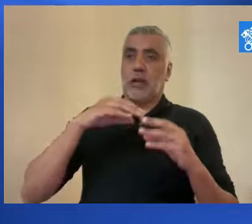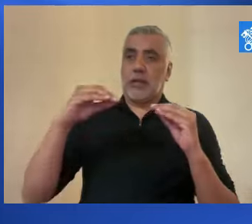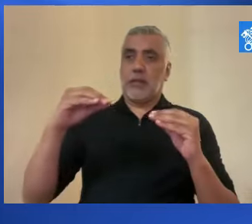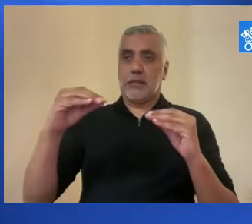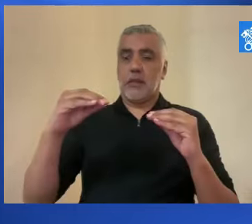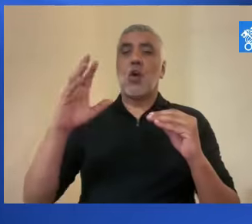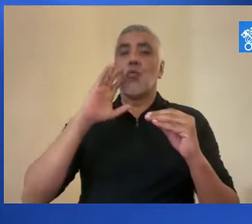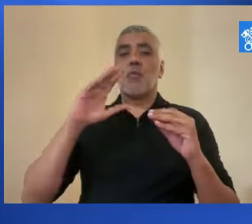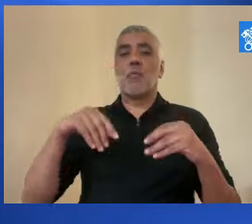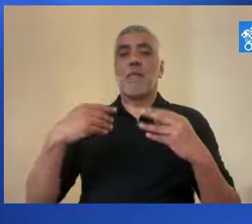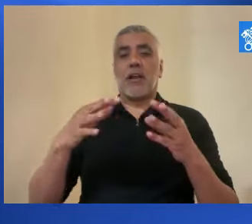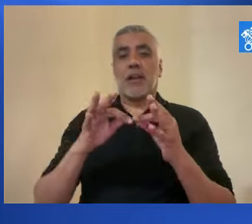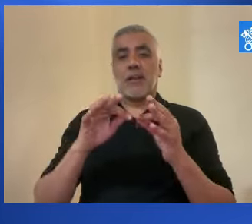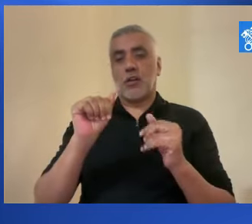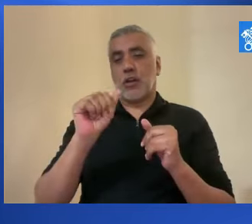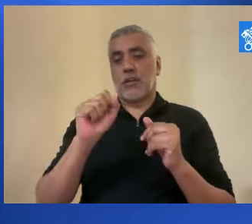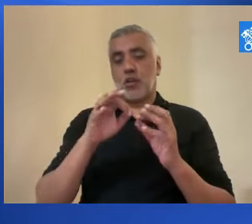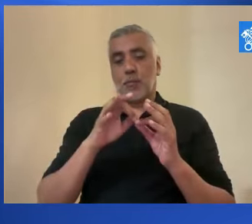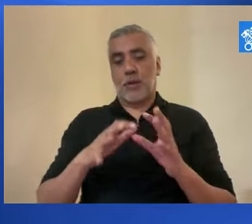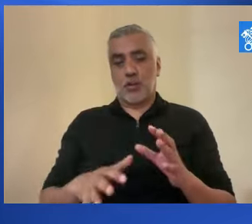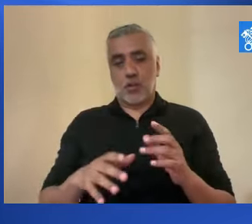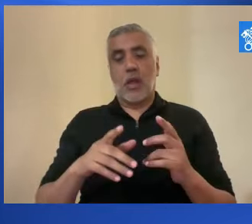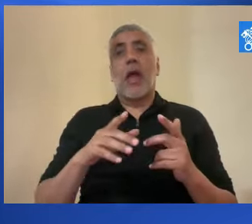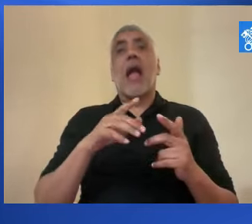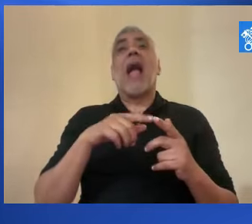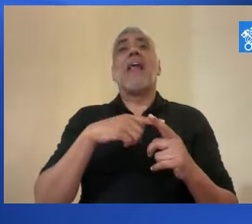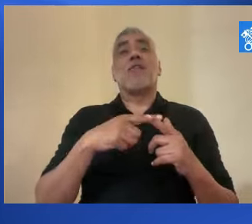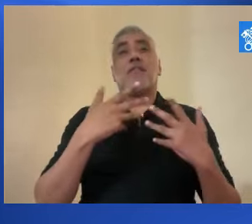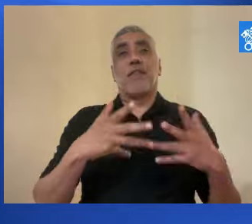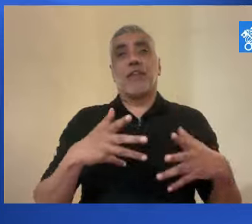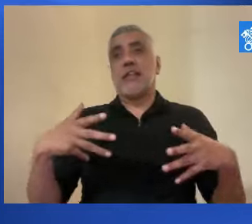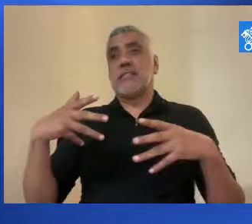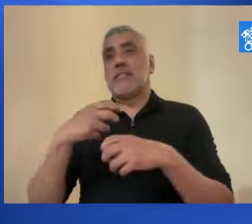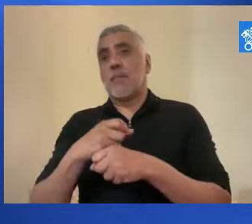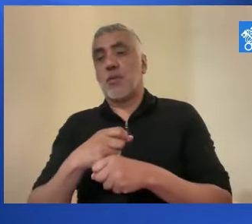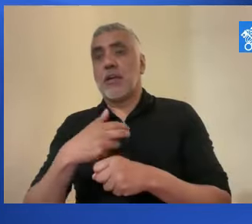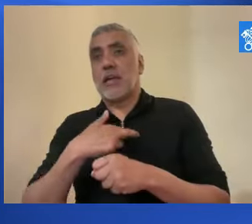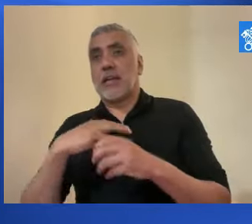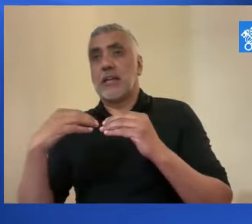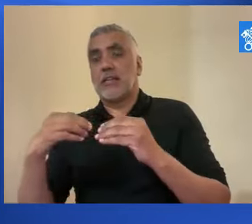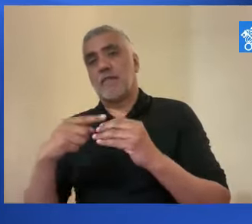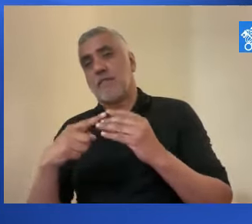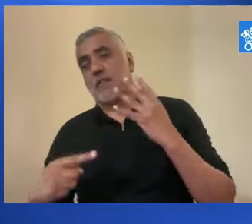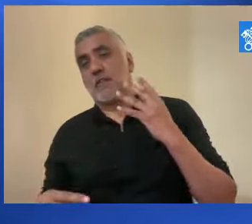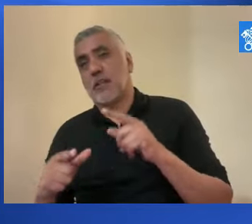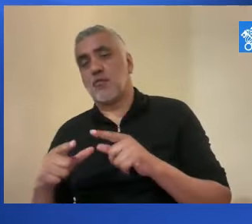summary of the Pope's catechesis in various languages. I won't be translating the summaries, as you'll have just heard the entire